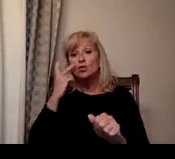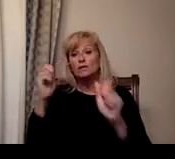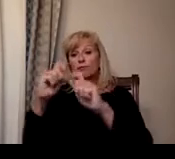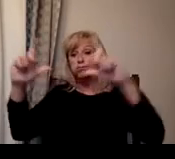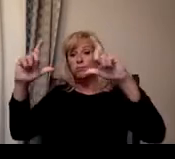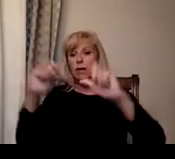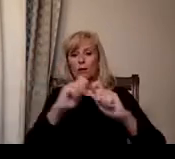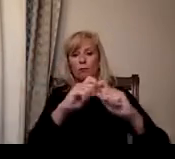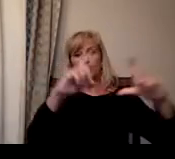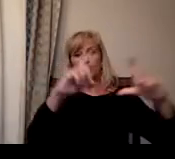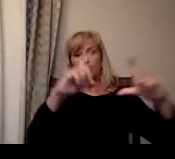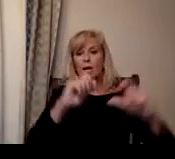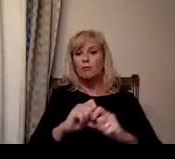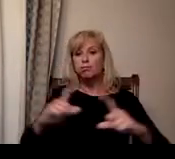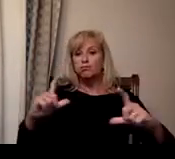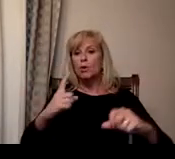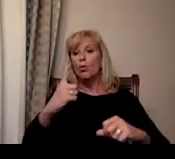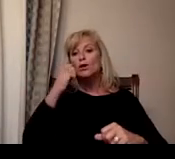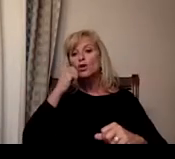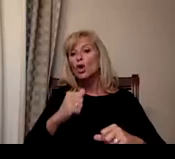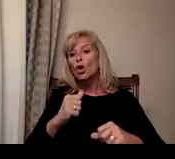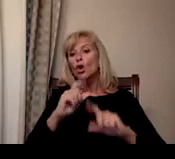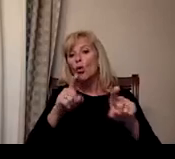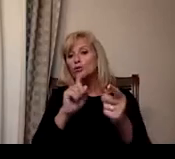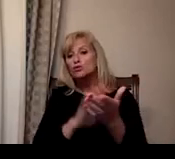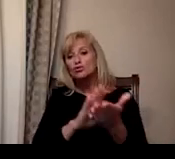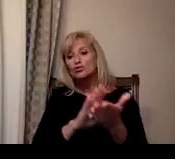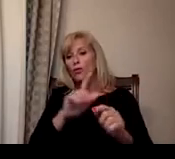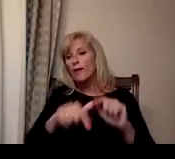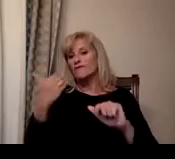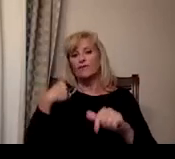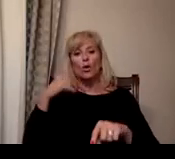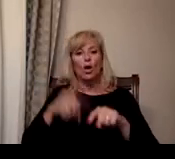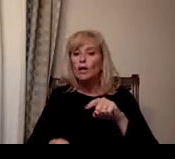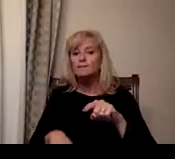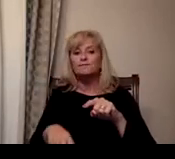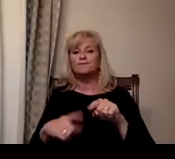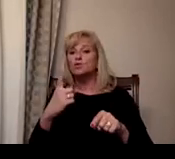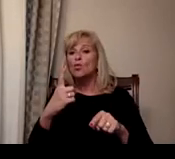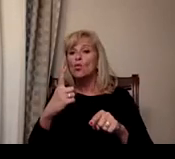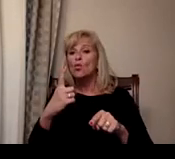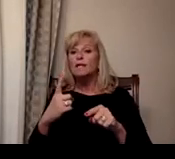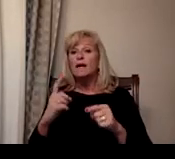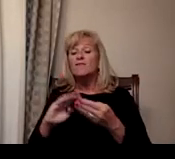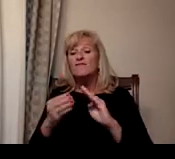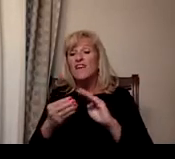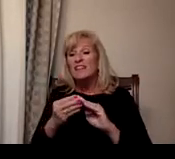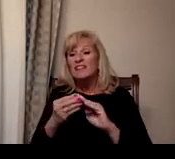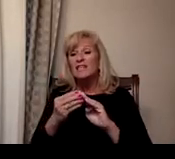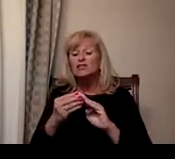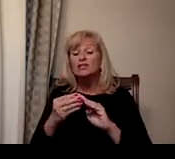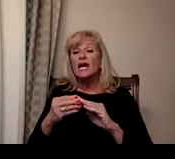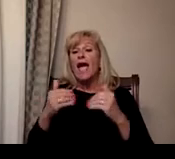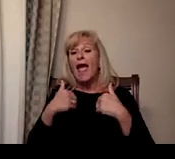bubbles pop up on the screen, just some of the different initiatives that we're going to start looking at, but really they